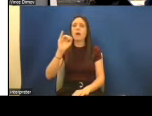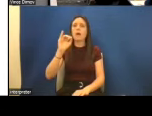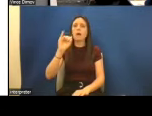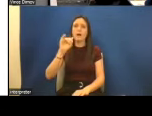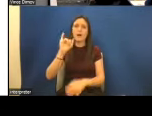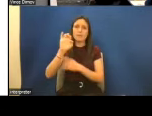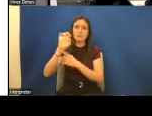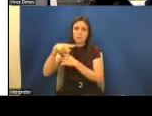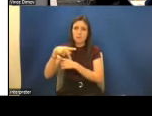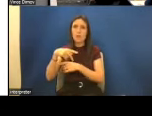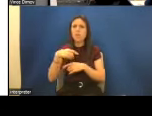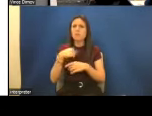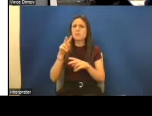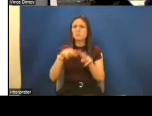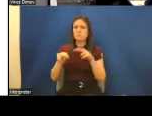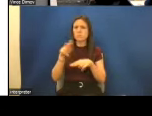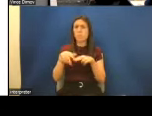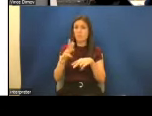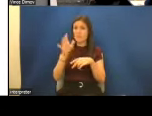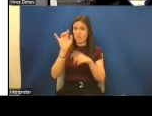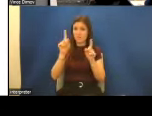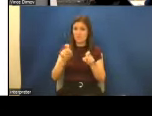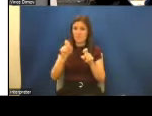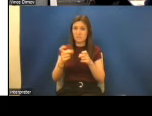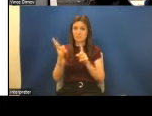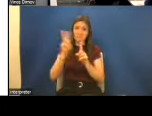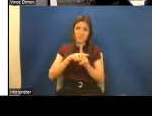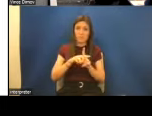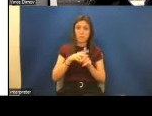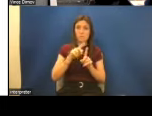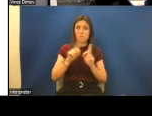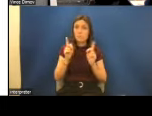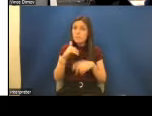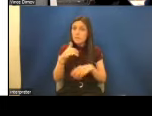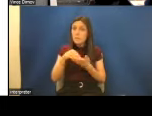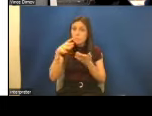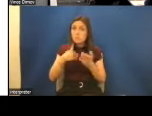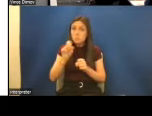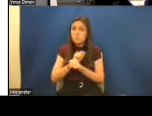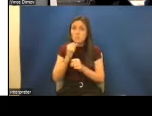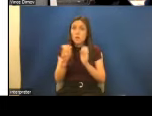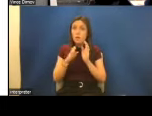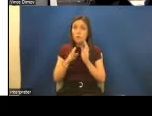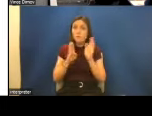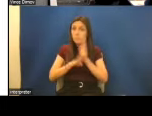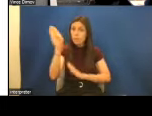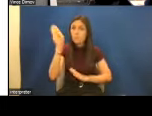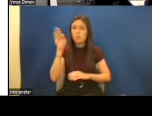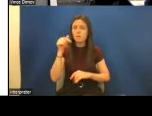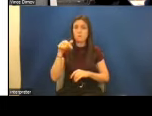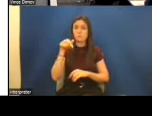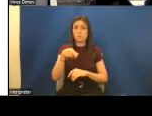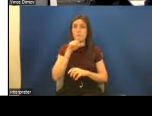see between those tests that could be accounting for this difference? Did this student really not progress? Did she, in